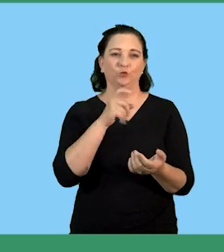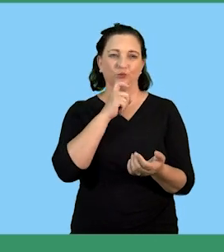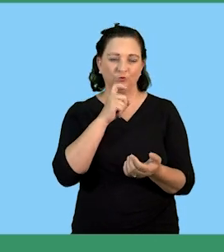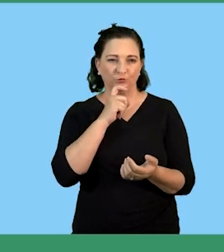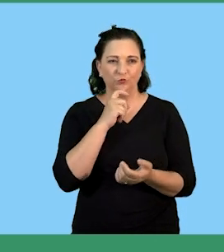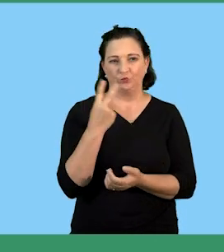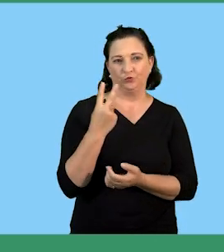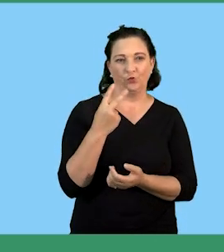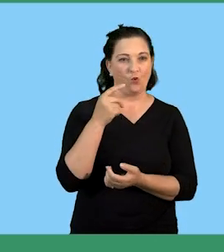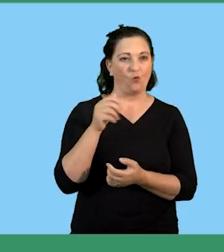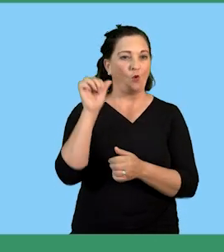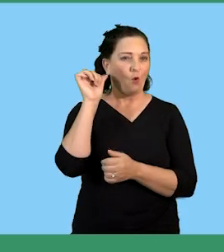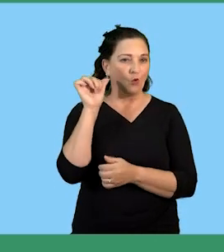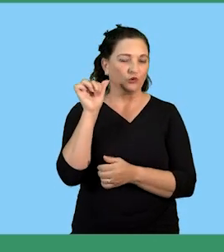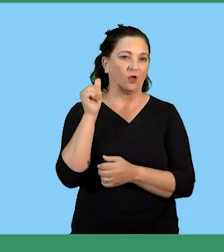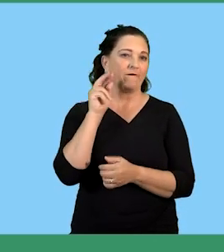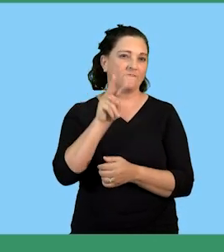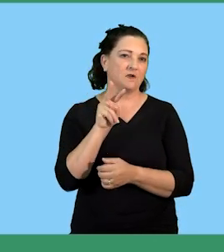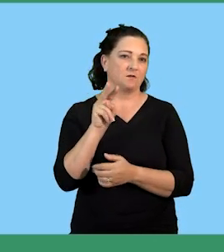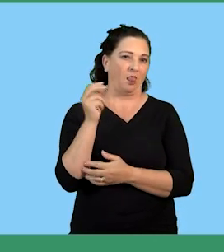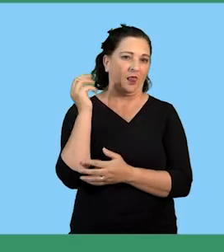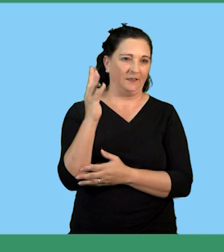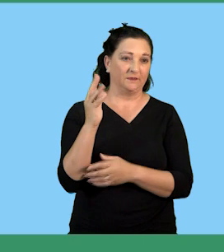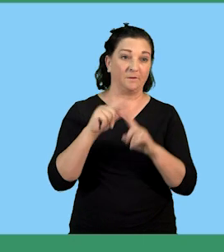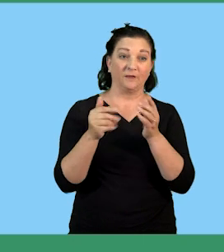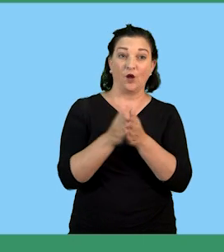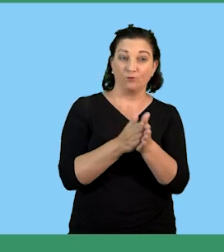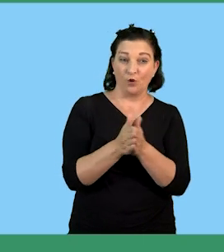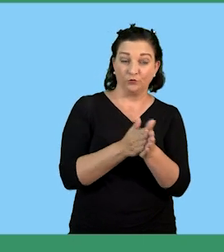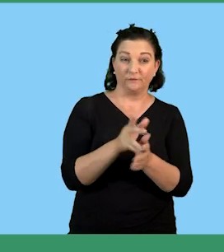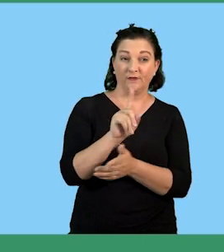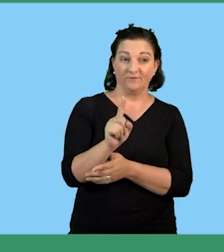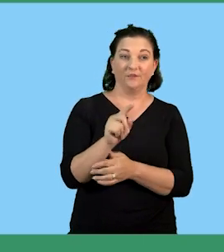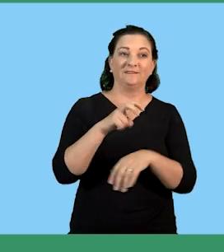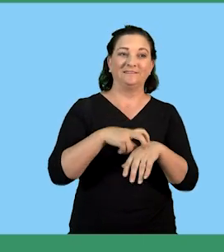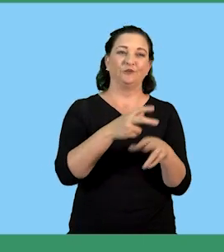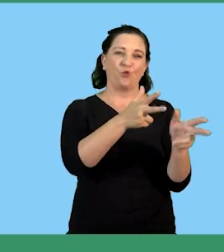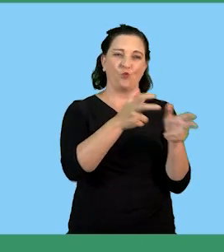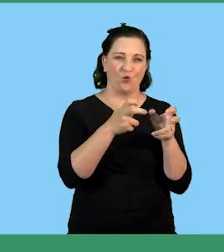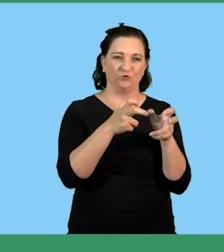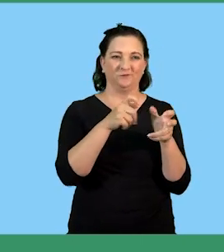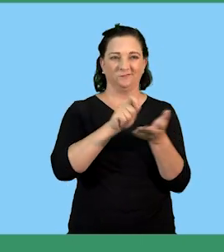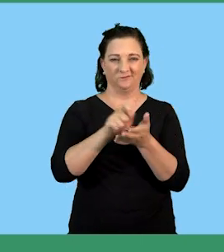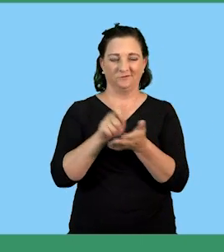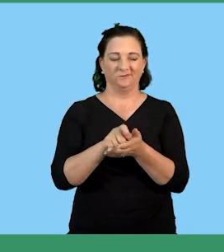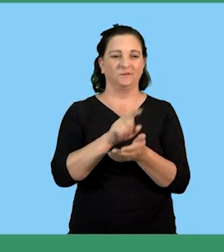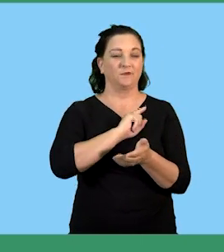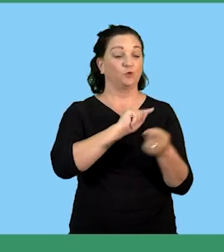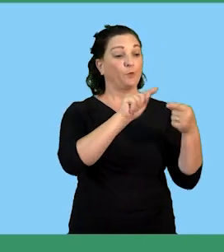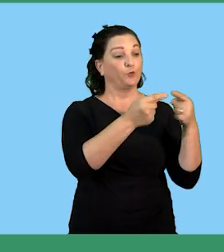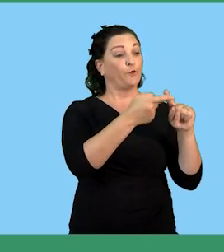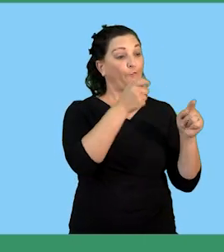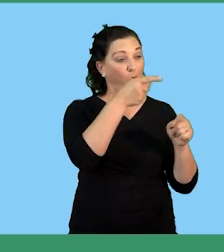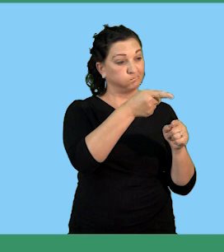visual aids. Now, here's the rule. When they say motivate your answer by quoting, this goes without saying. You are taking